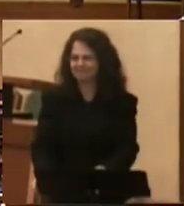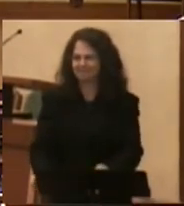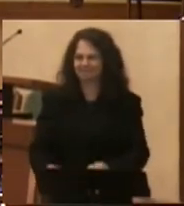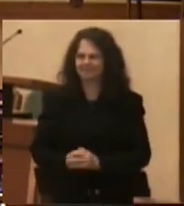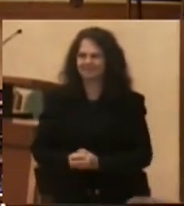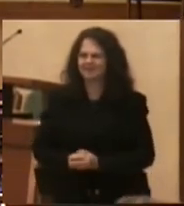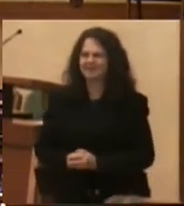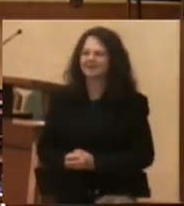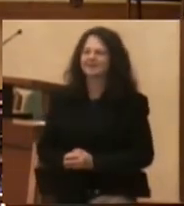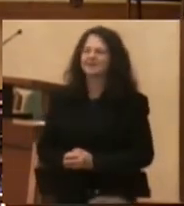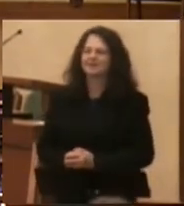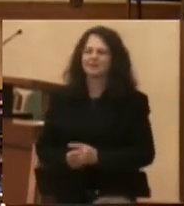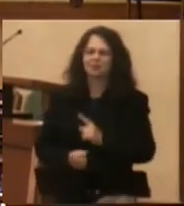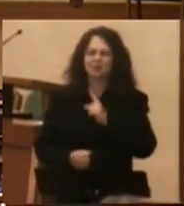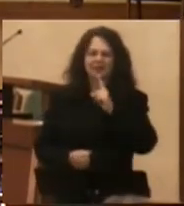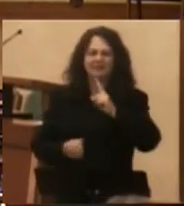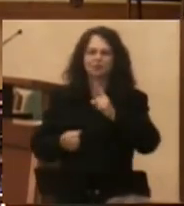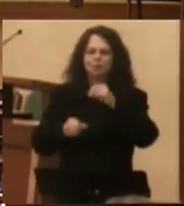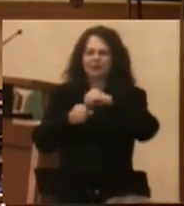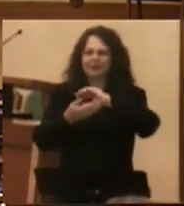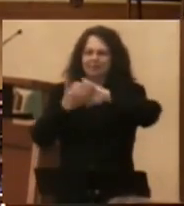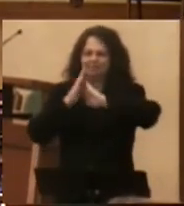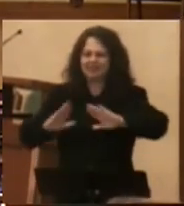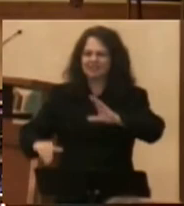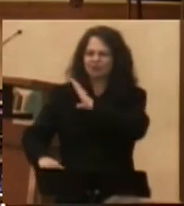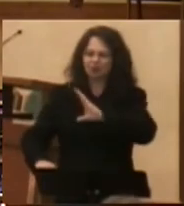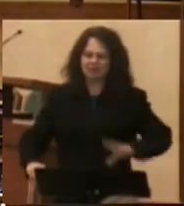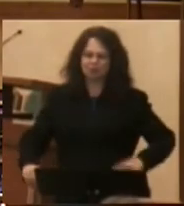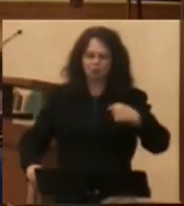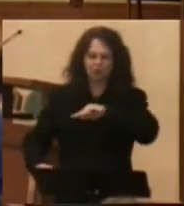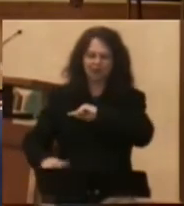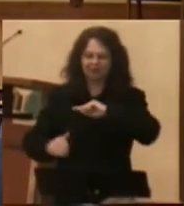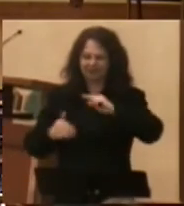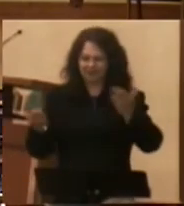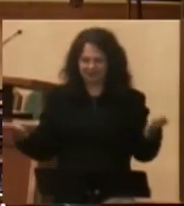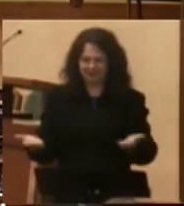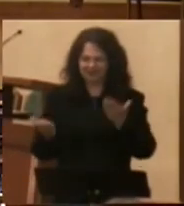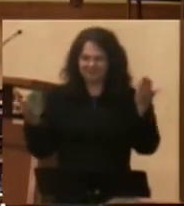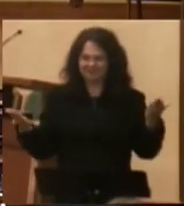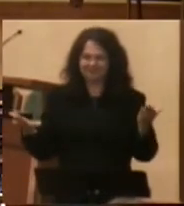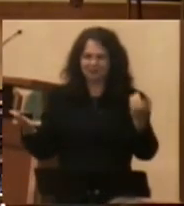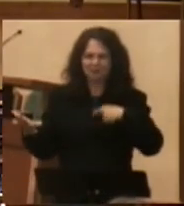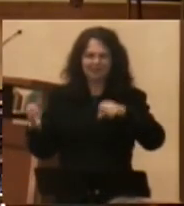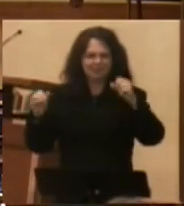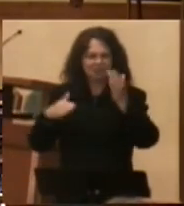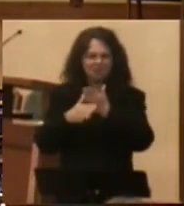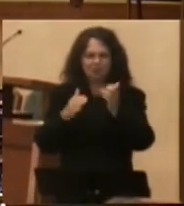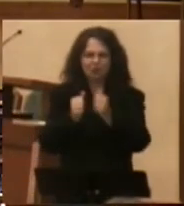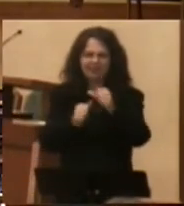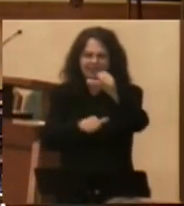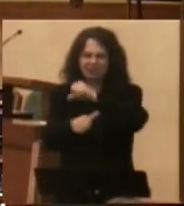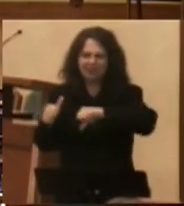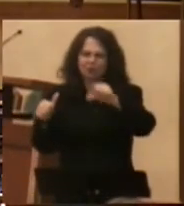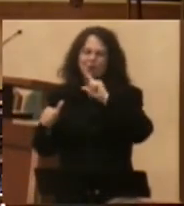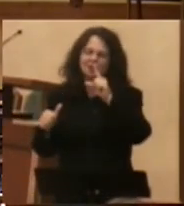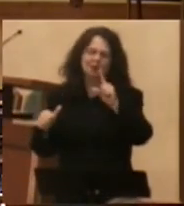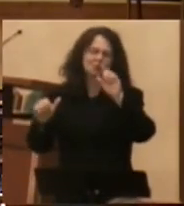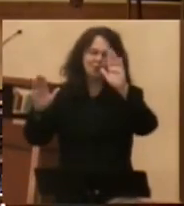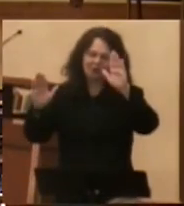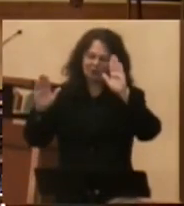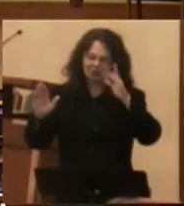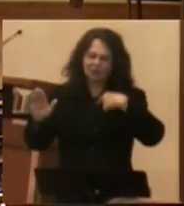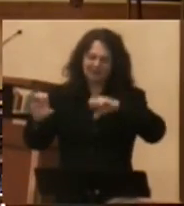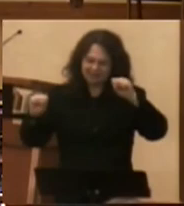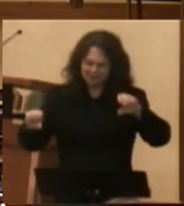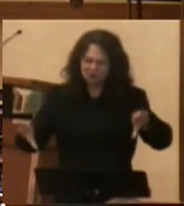It is indeed in the peace of Christ that we are gathered, and we can readily share that with each other, and what a great pleasure to be able to do so. And